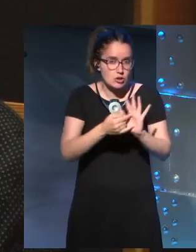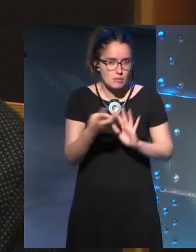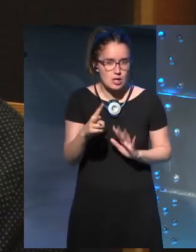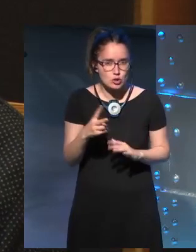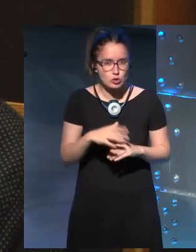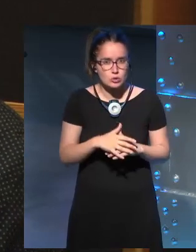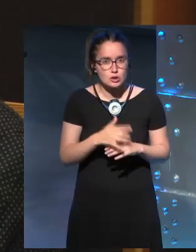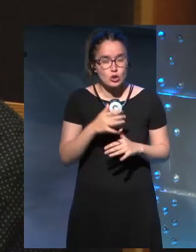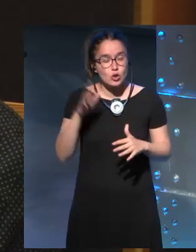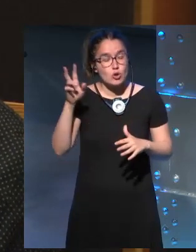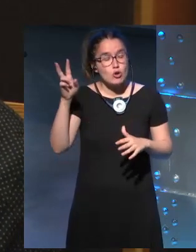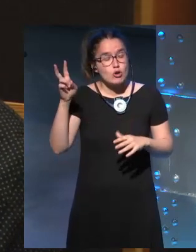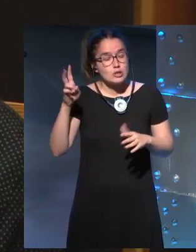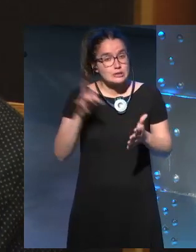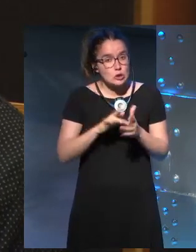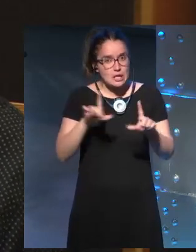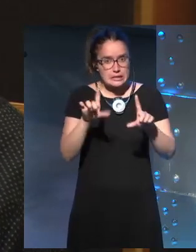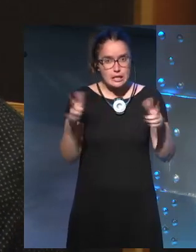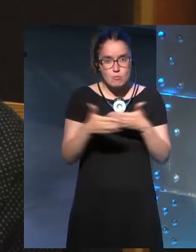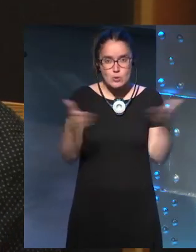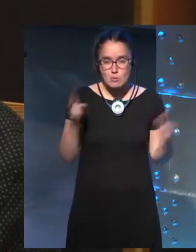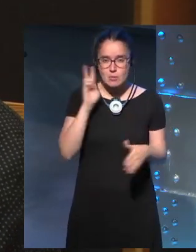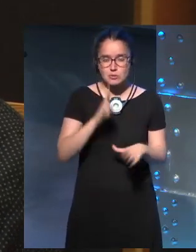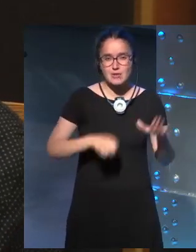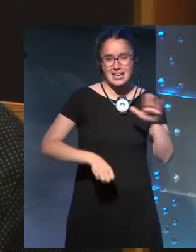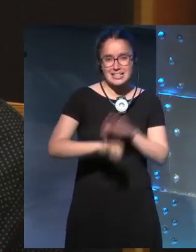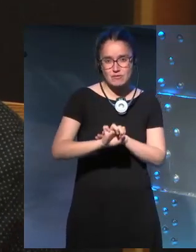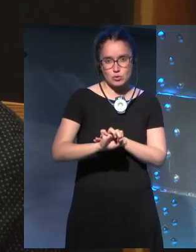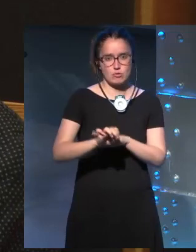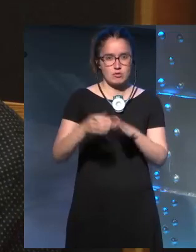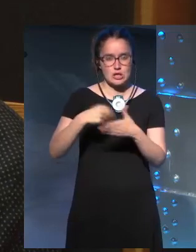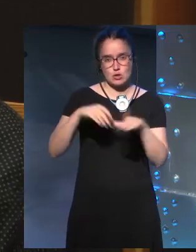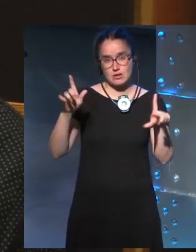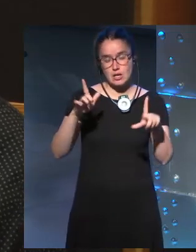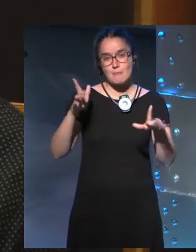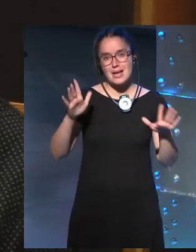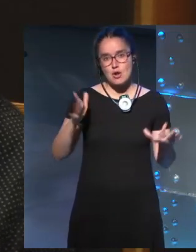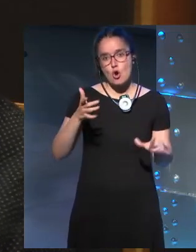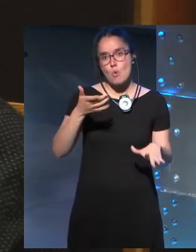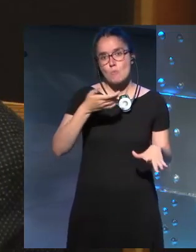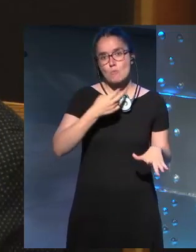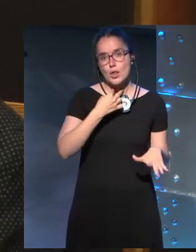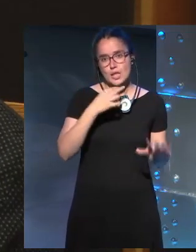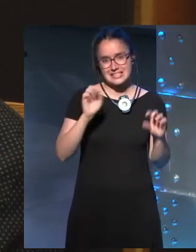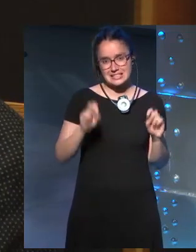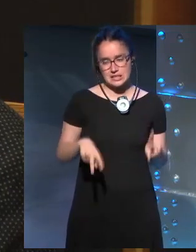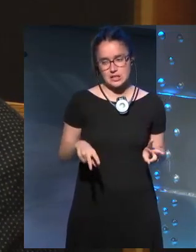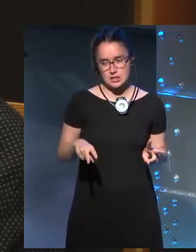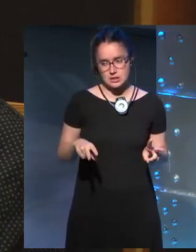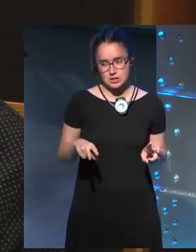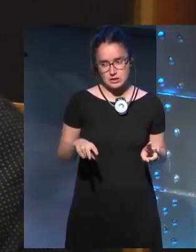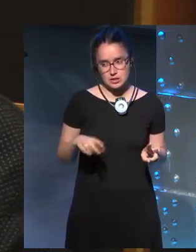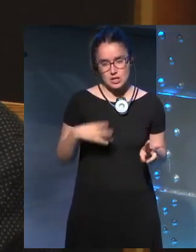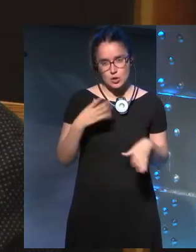in terms of technology for both, when television came along, we started to watch football on TV, but we took the